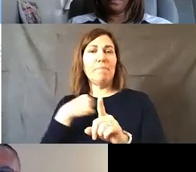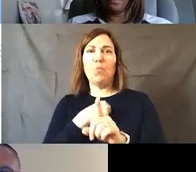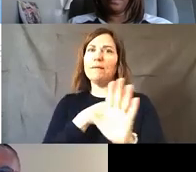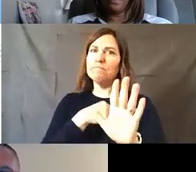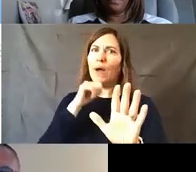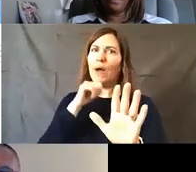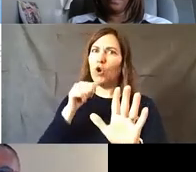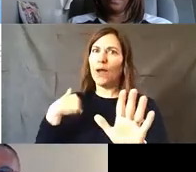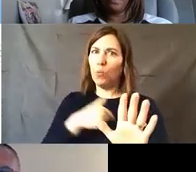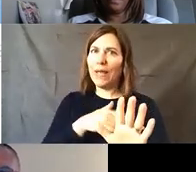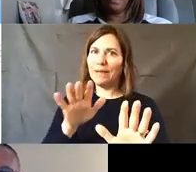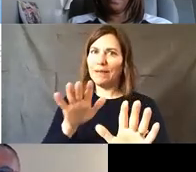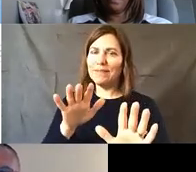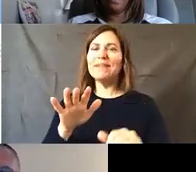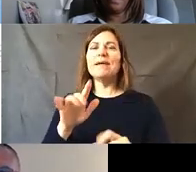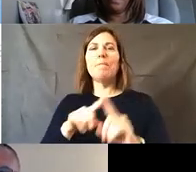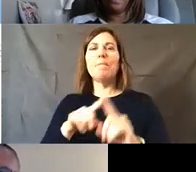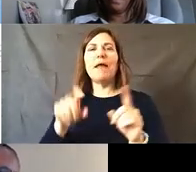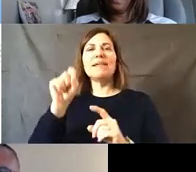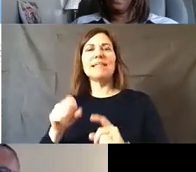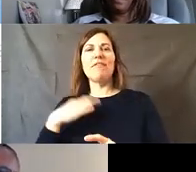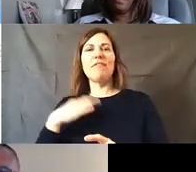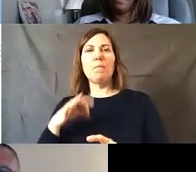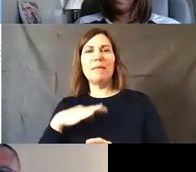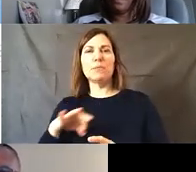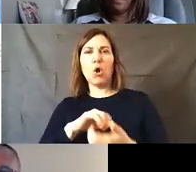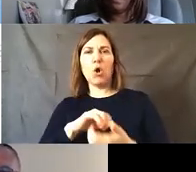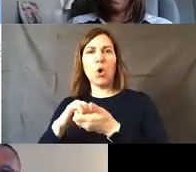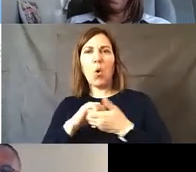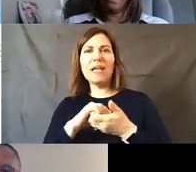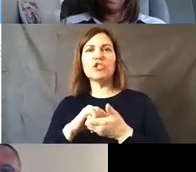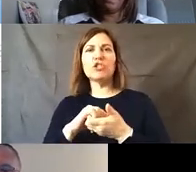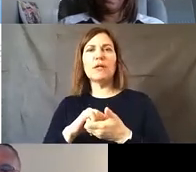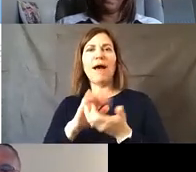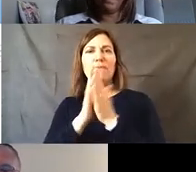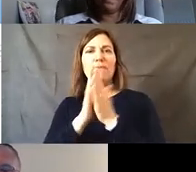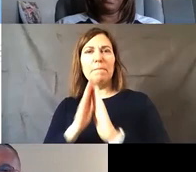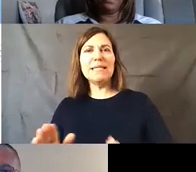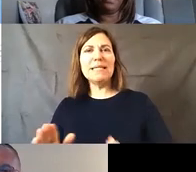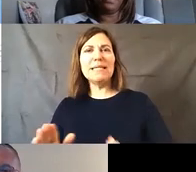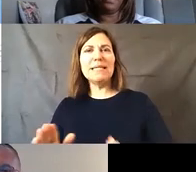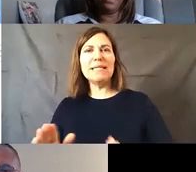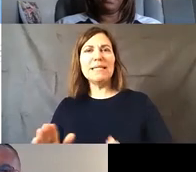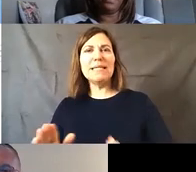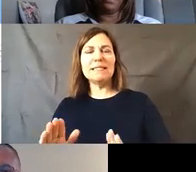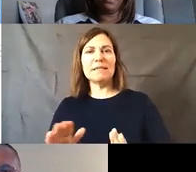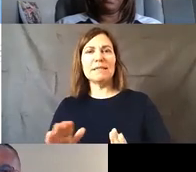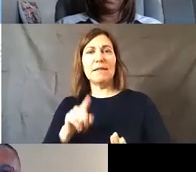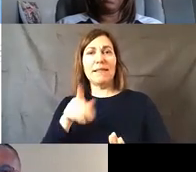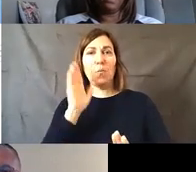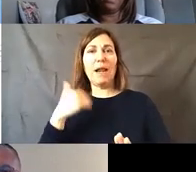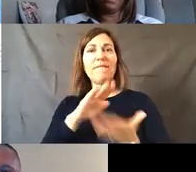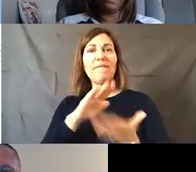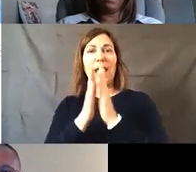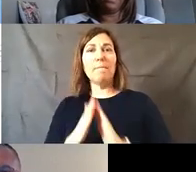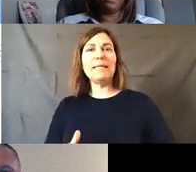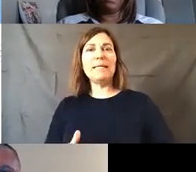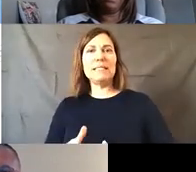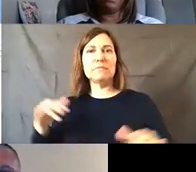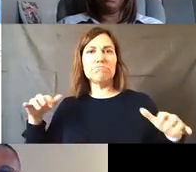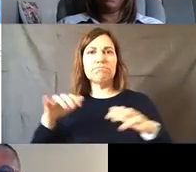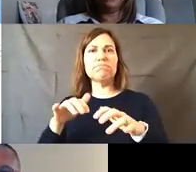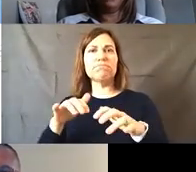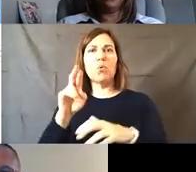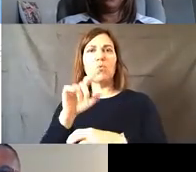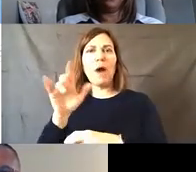The South Pittsburgh Coalition of Peace is holding a peace rally at noon today. I'll be there. The